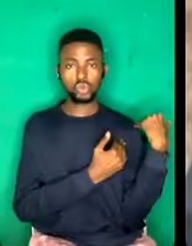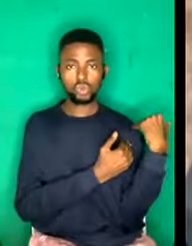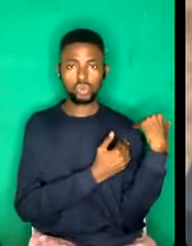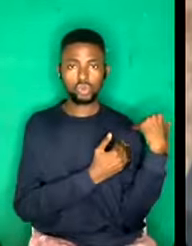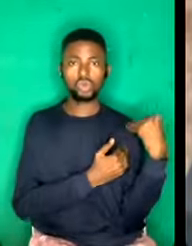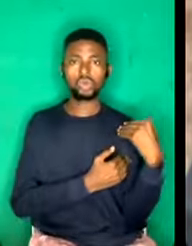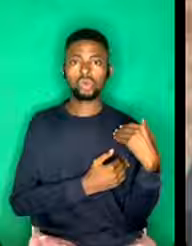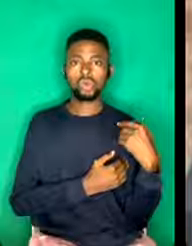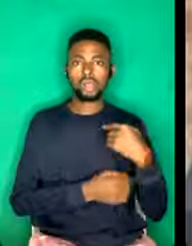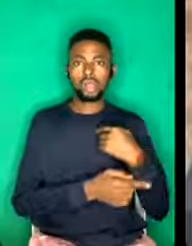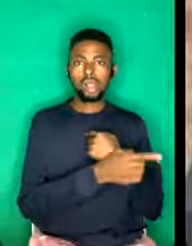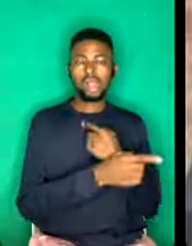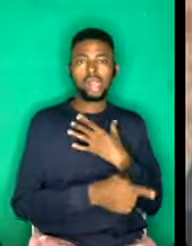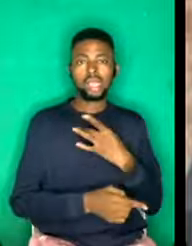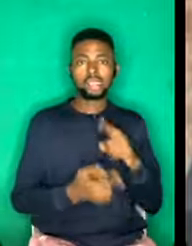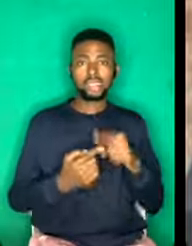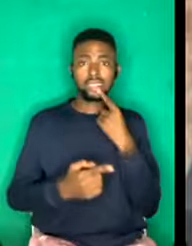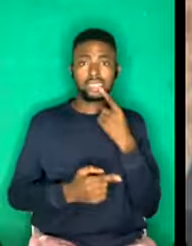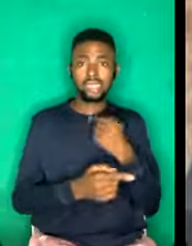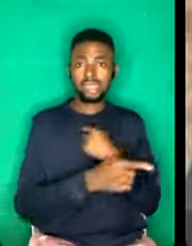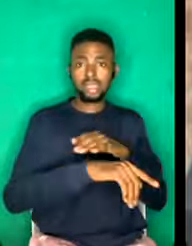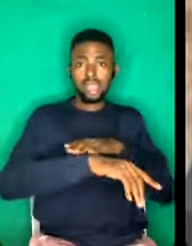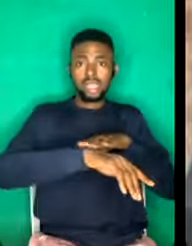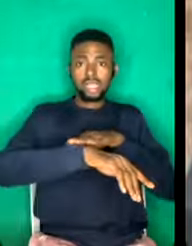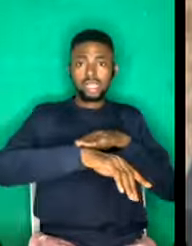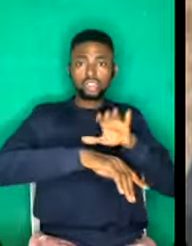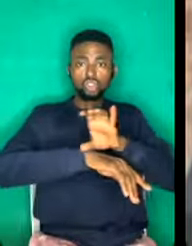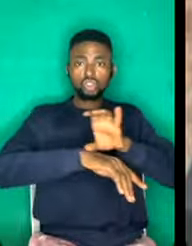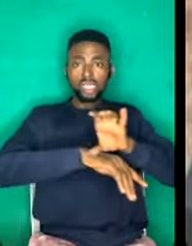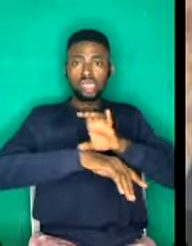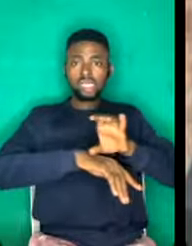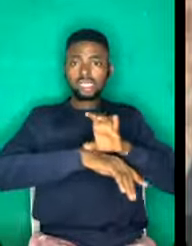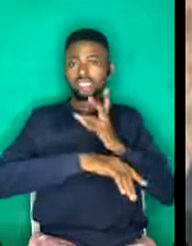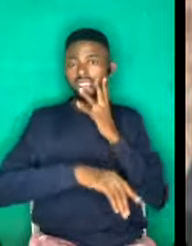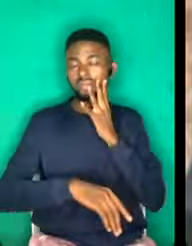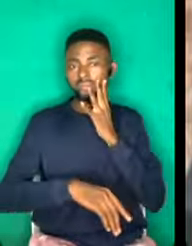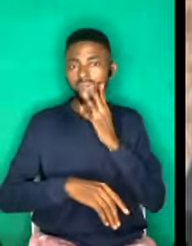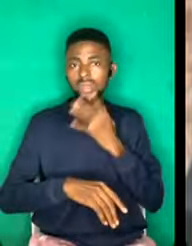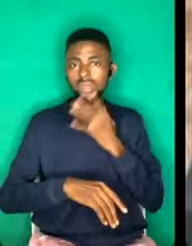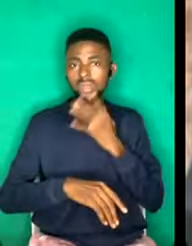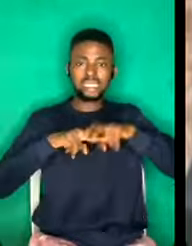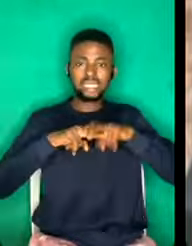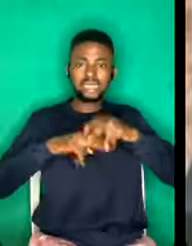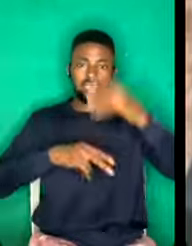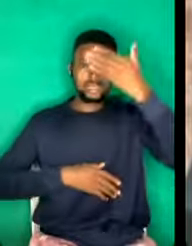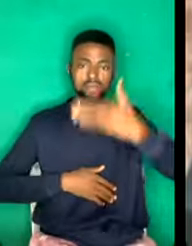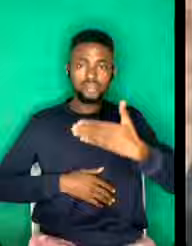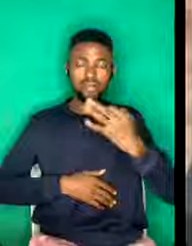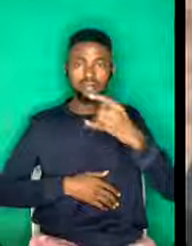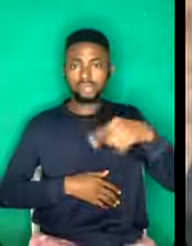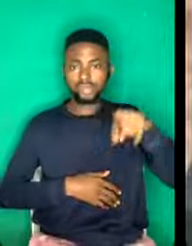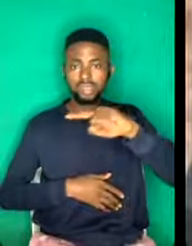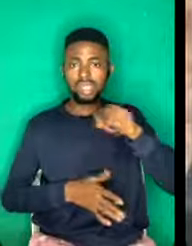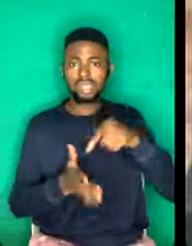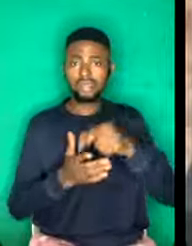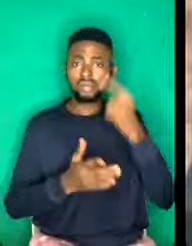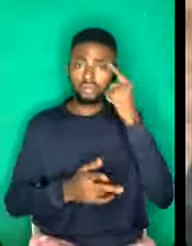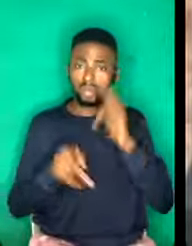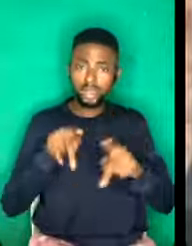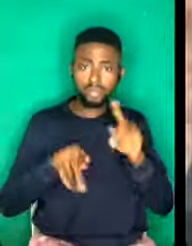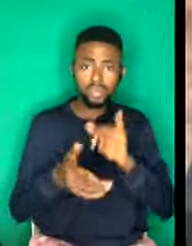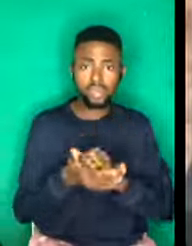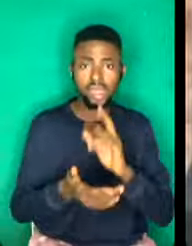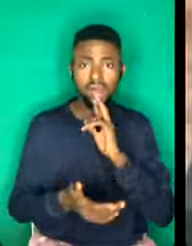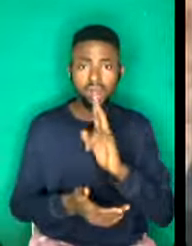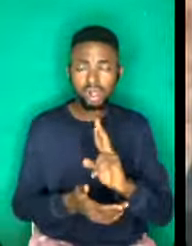complexion, and I'm seated right before you. So this is for the viewers who are visually impaired and are listening to what we are